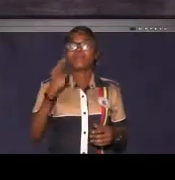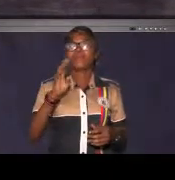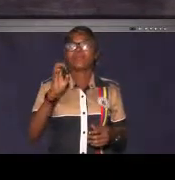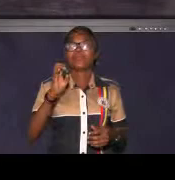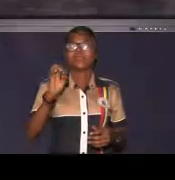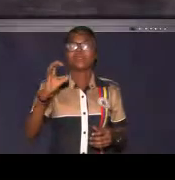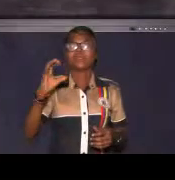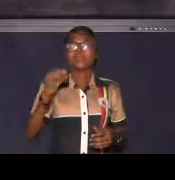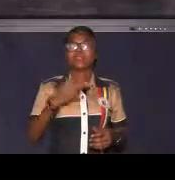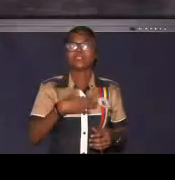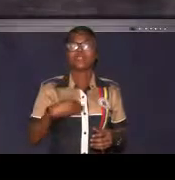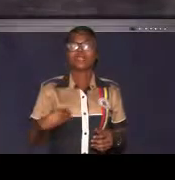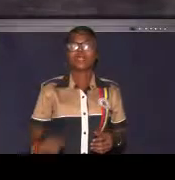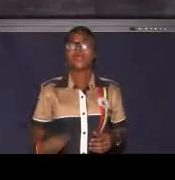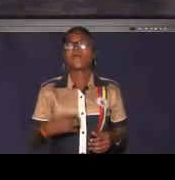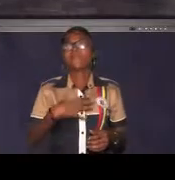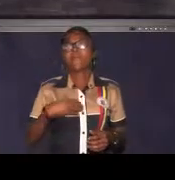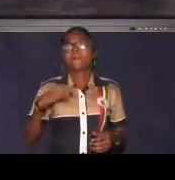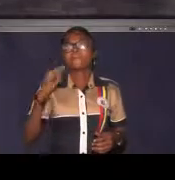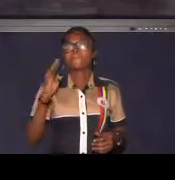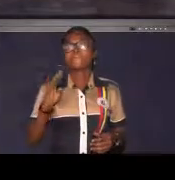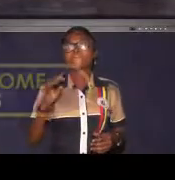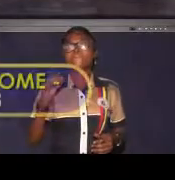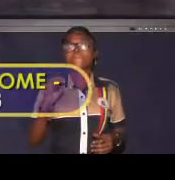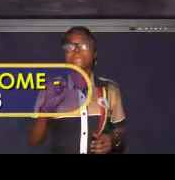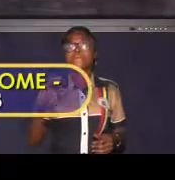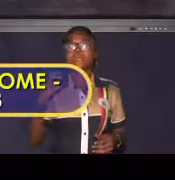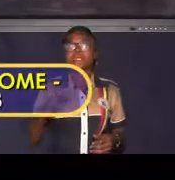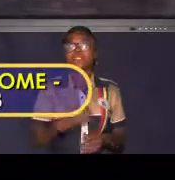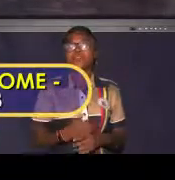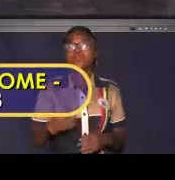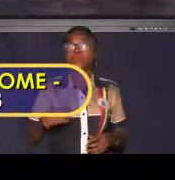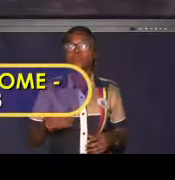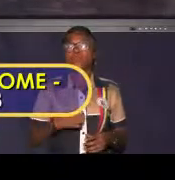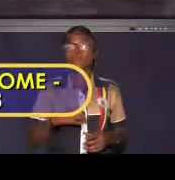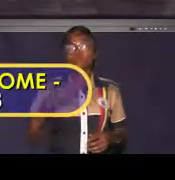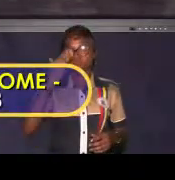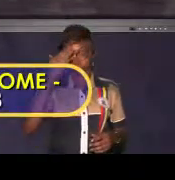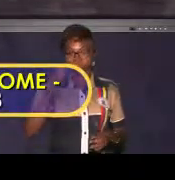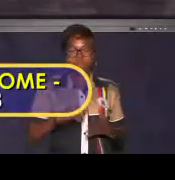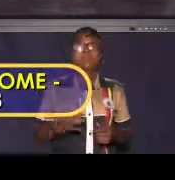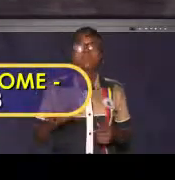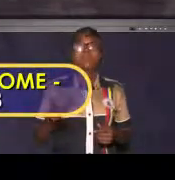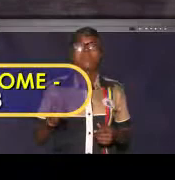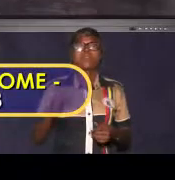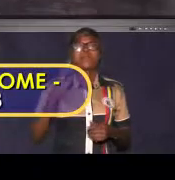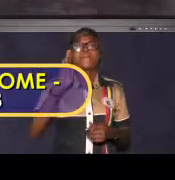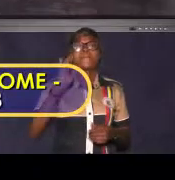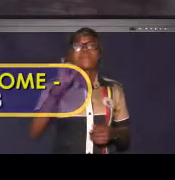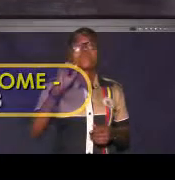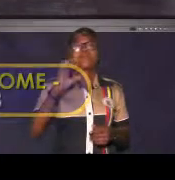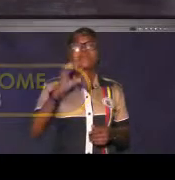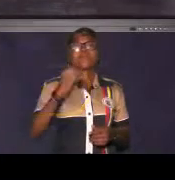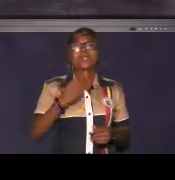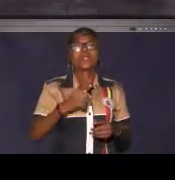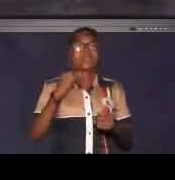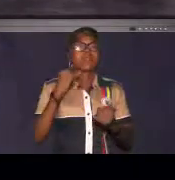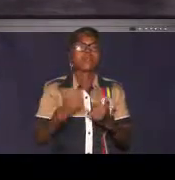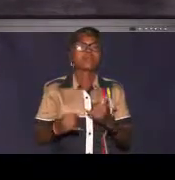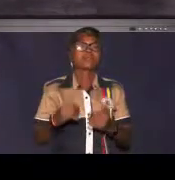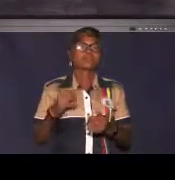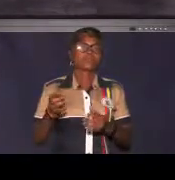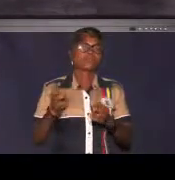So, I came up with the sentences. And I know you will have something very close to it. Do you have something very close to